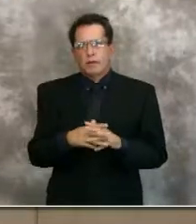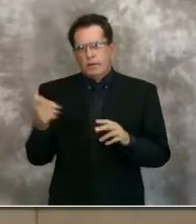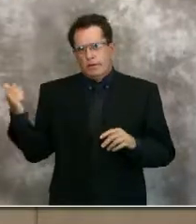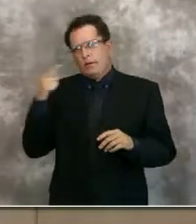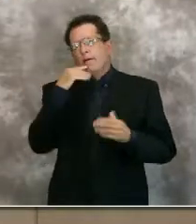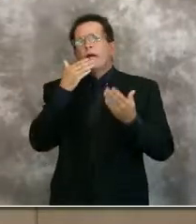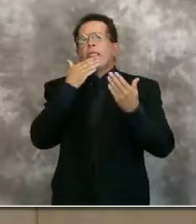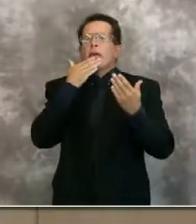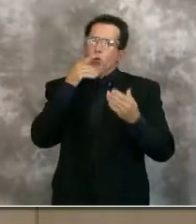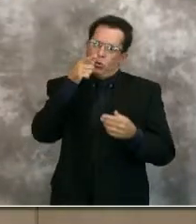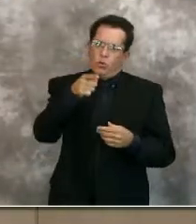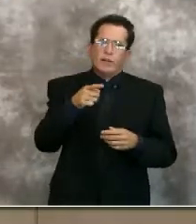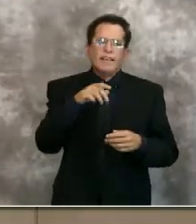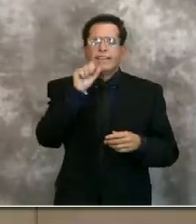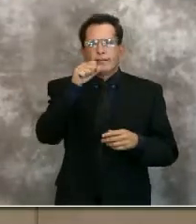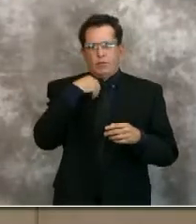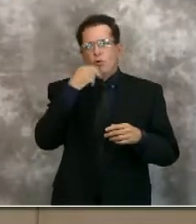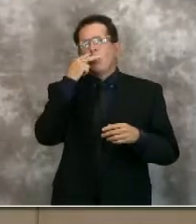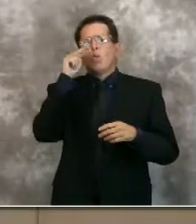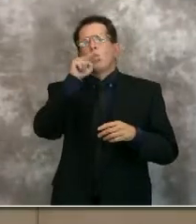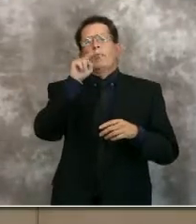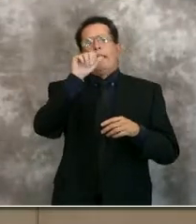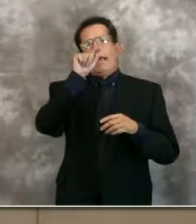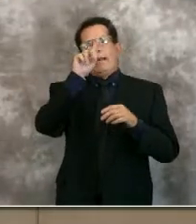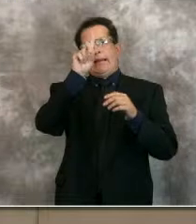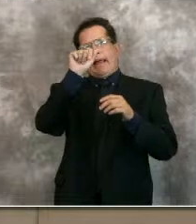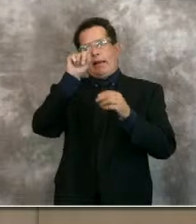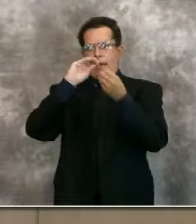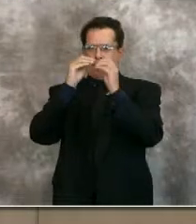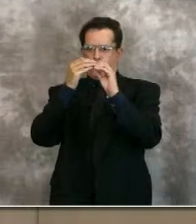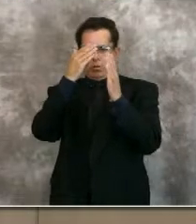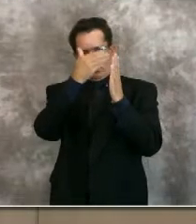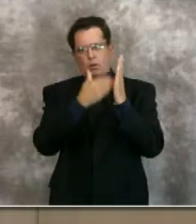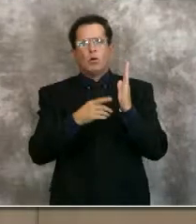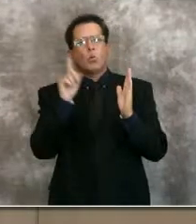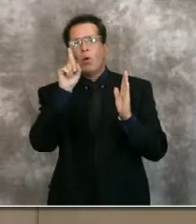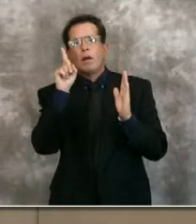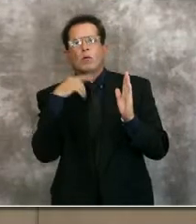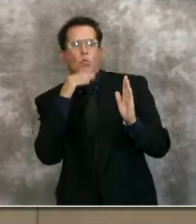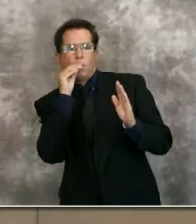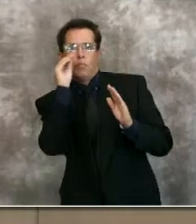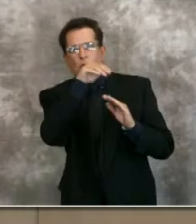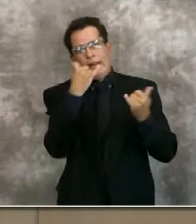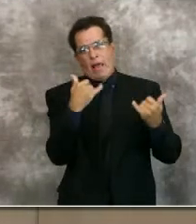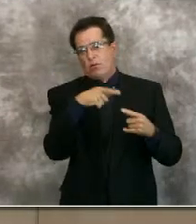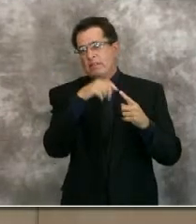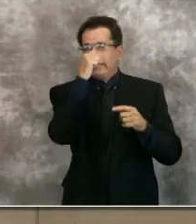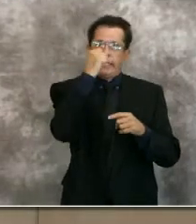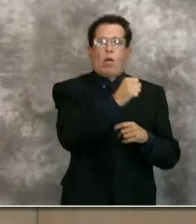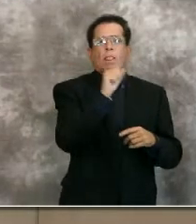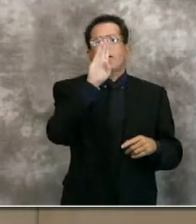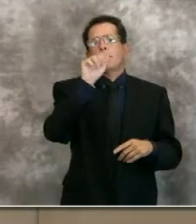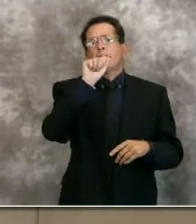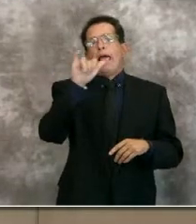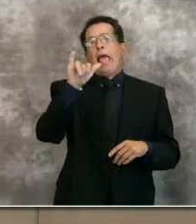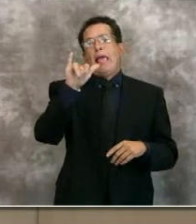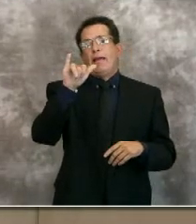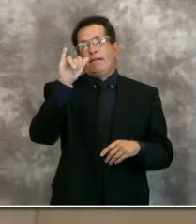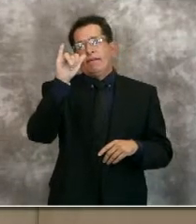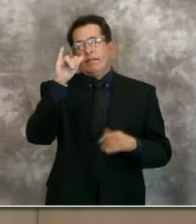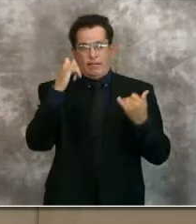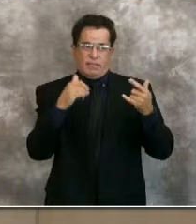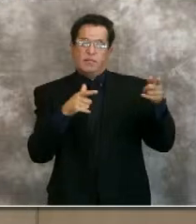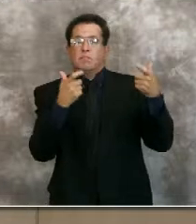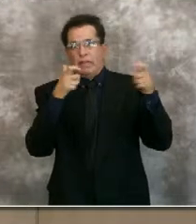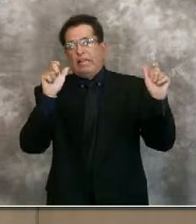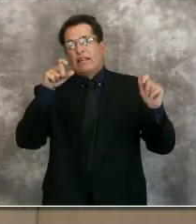Thank you for that question. We're constantly looking at the data of where we need to be putting our testing sites. South Bay, for example, is a major